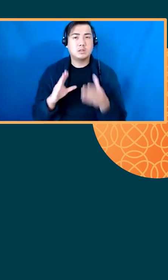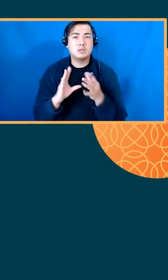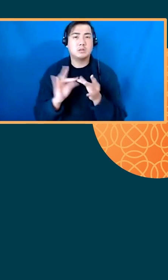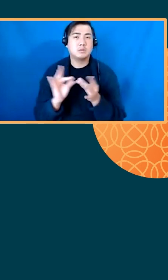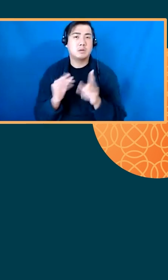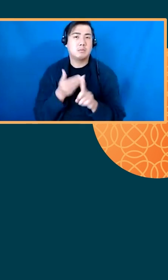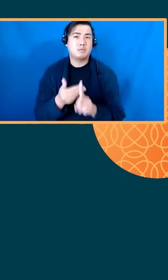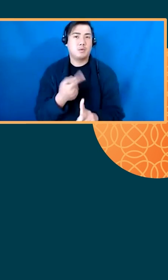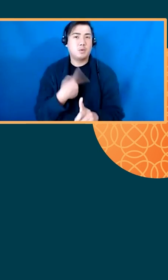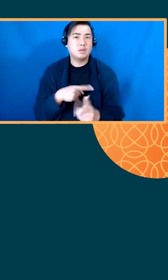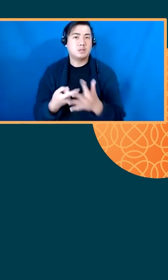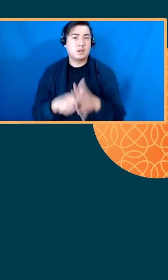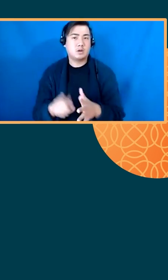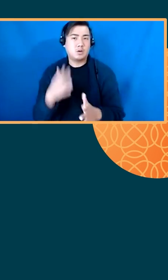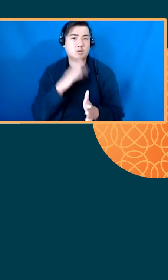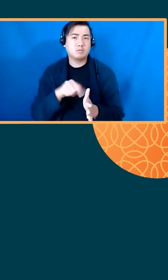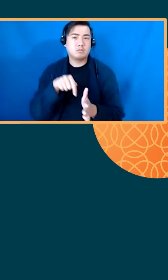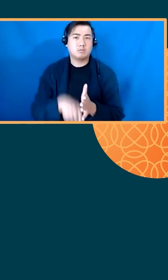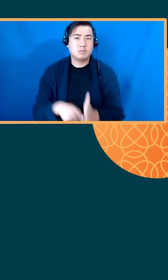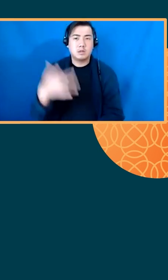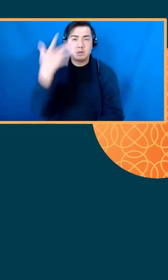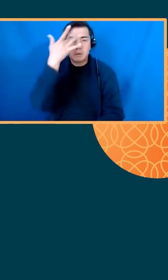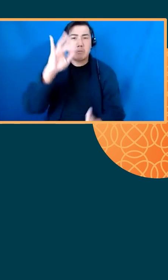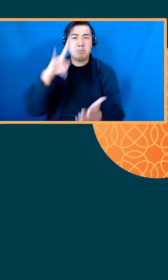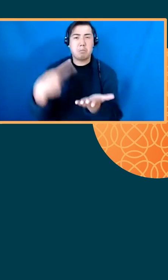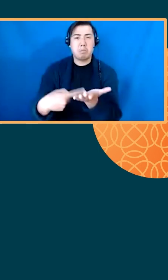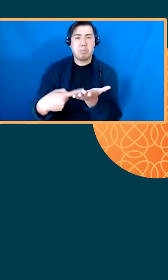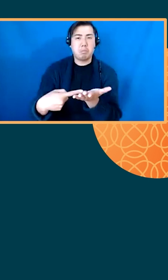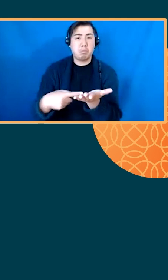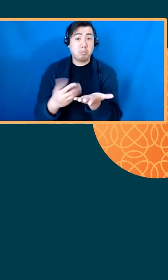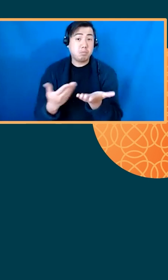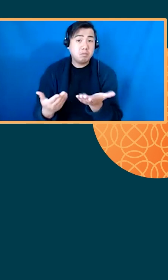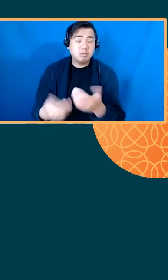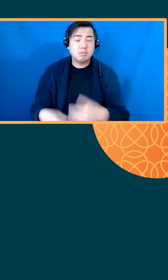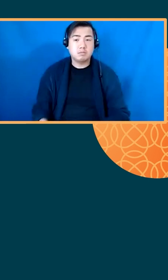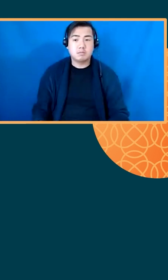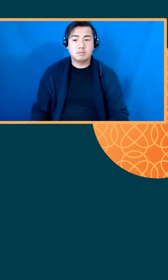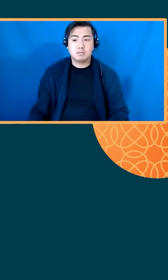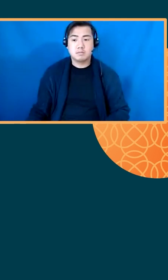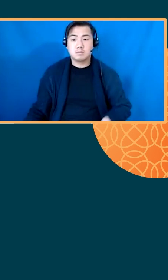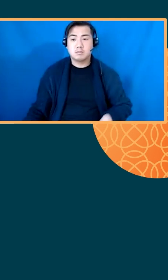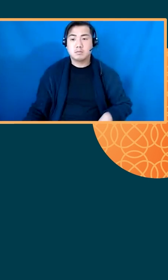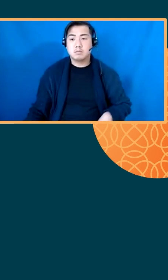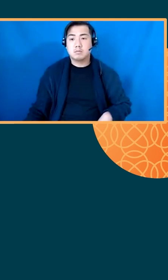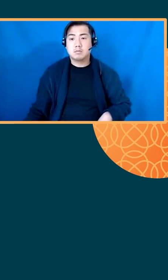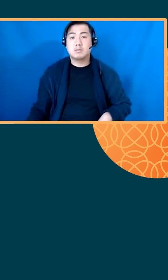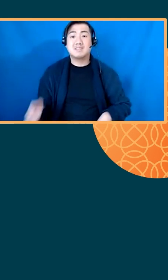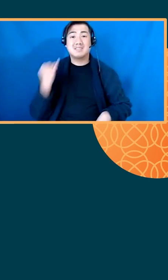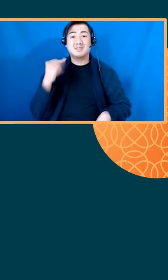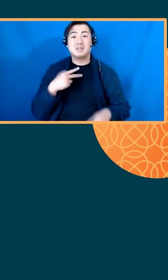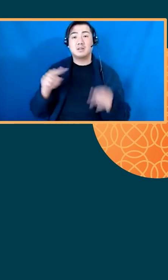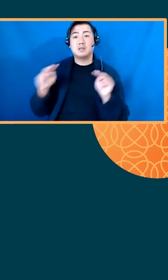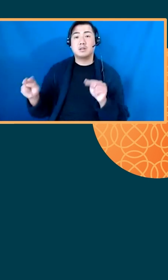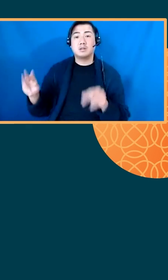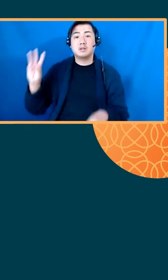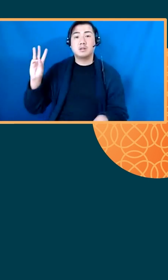here. How has this, if we use W.E.B. Du Bois's work, is it like